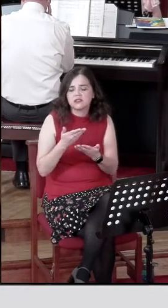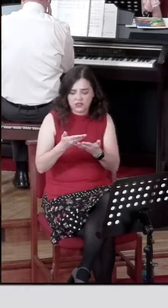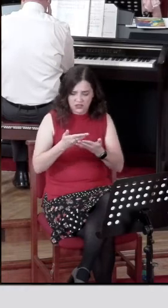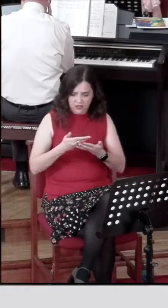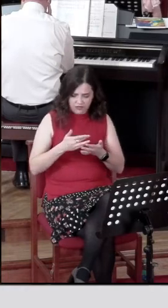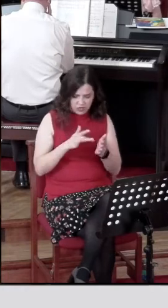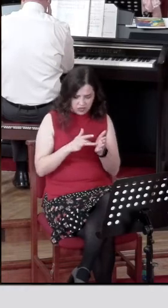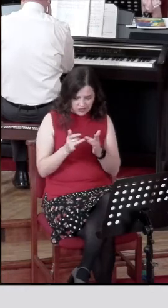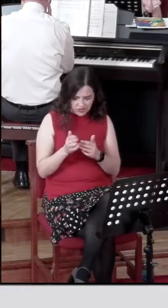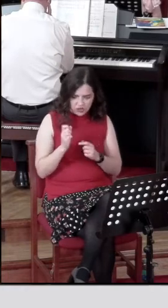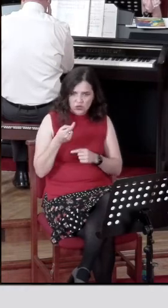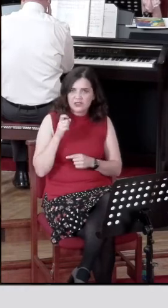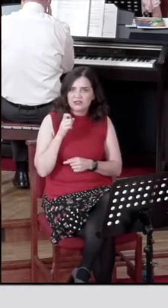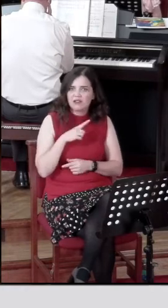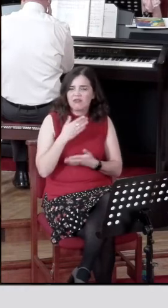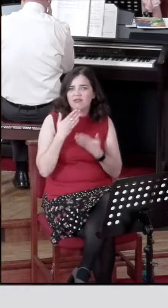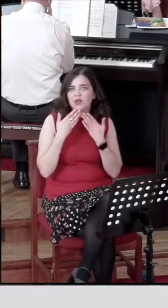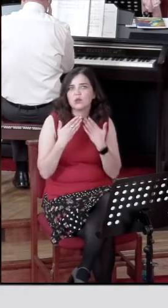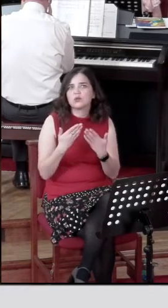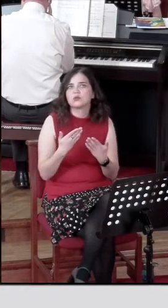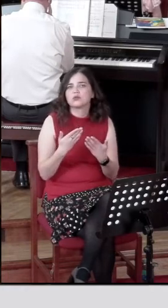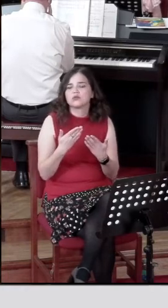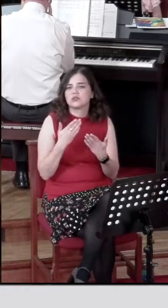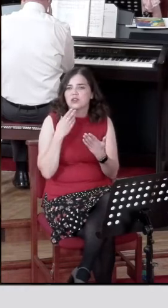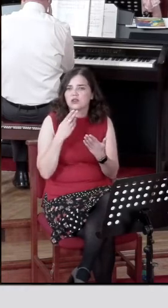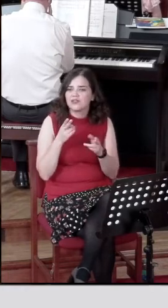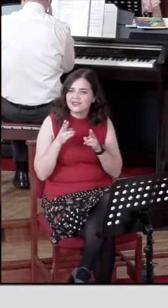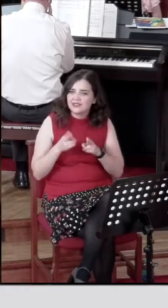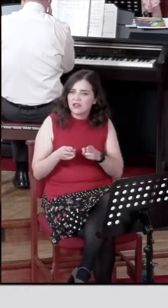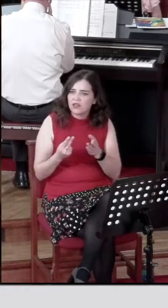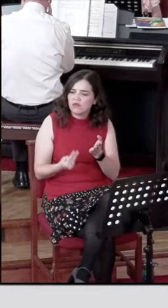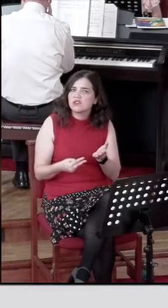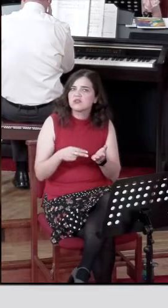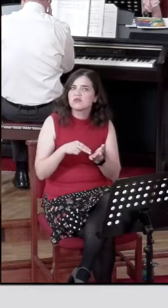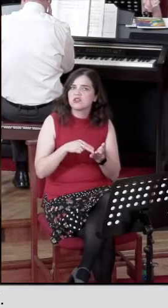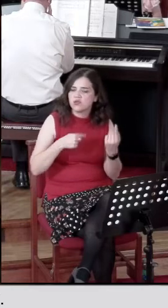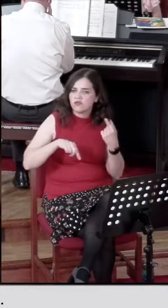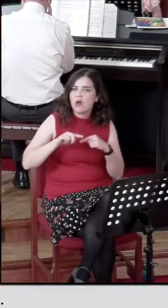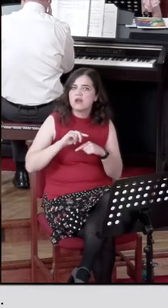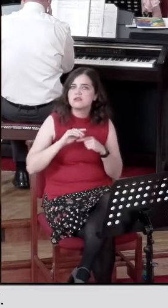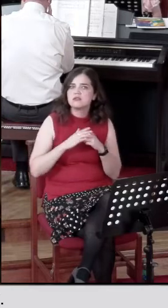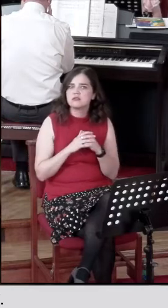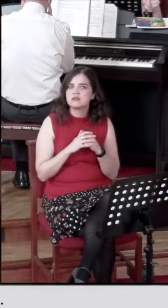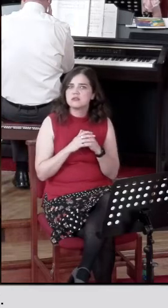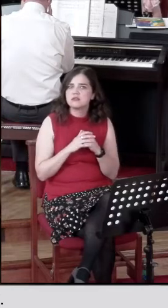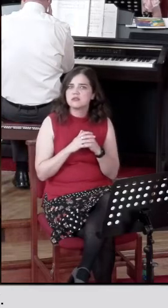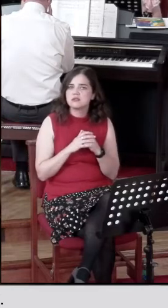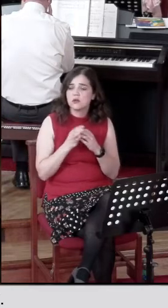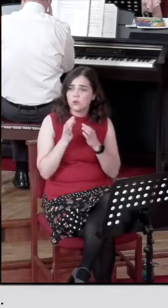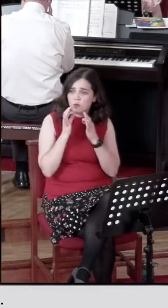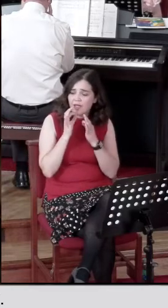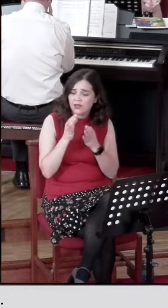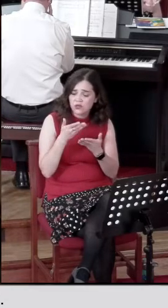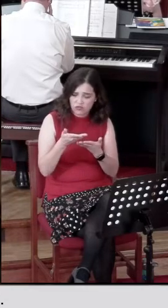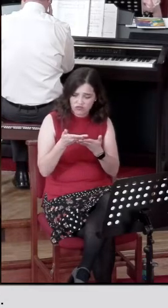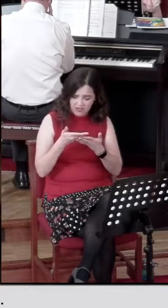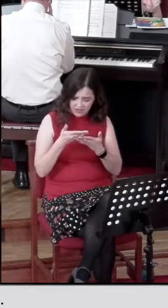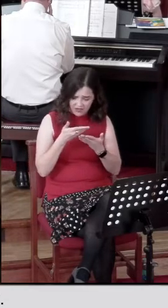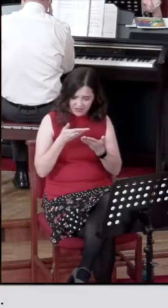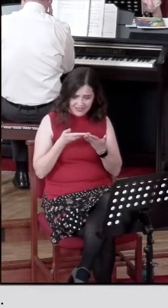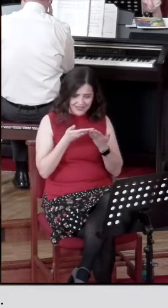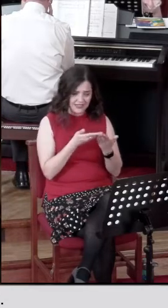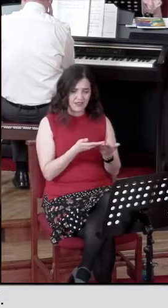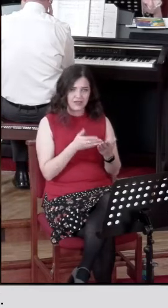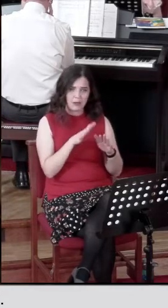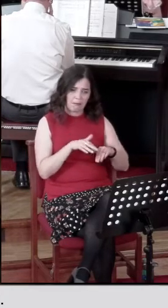Son. Thank you for his death and resurrection for us. And Lord, we ask that you would receive these gifts and